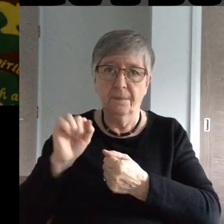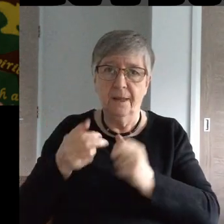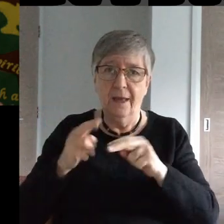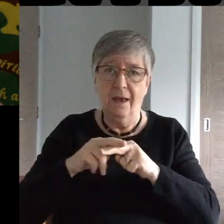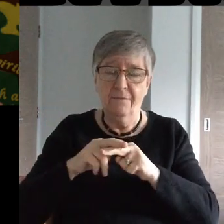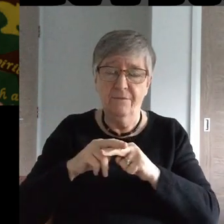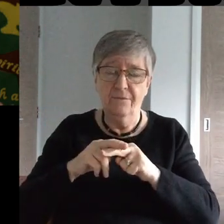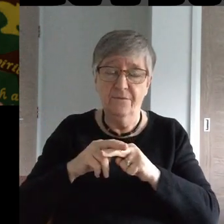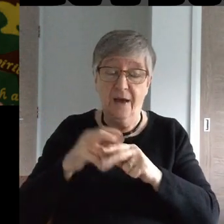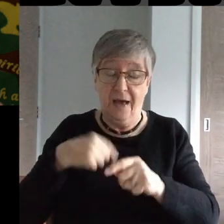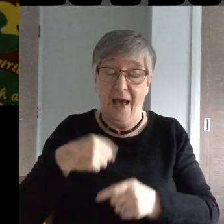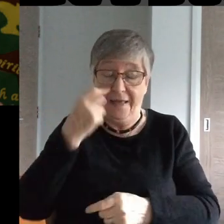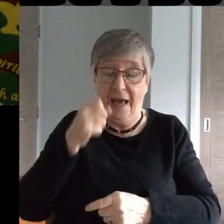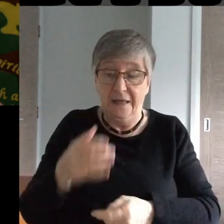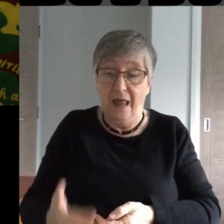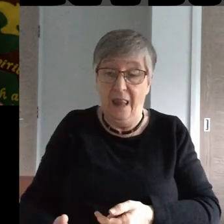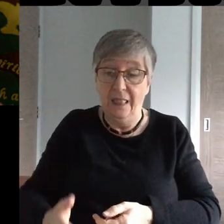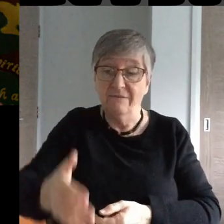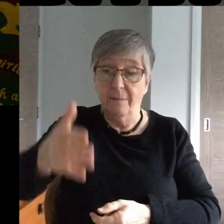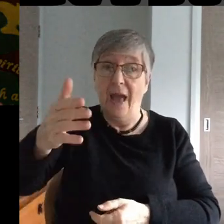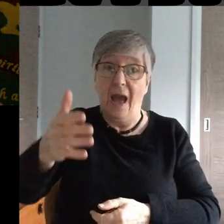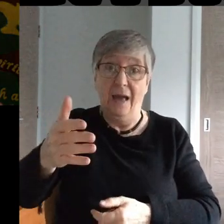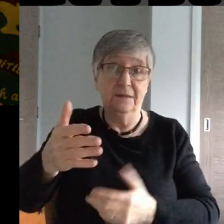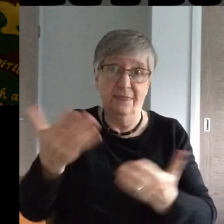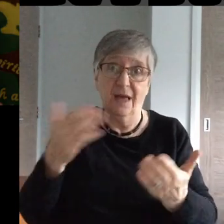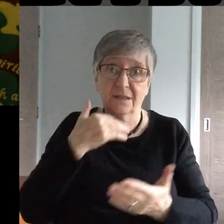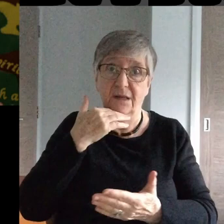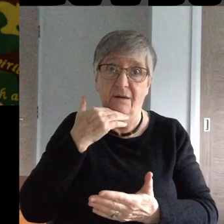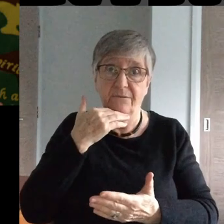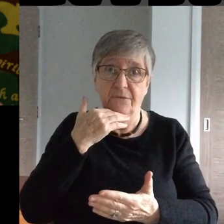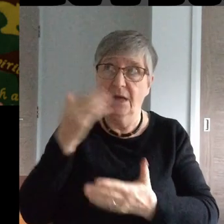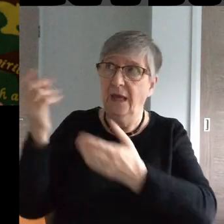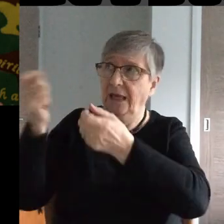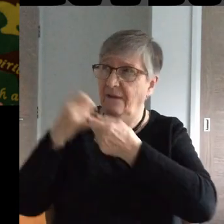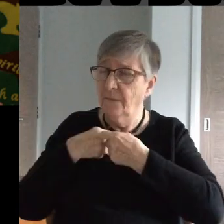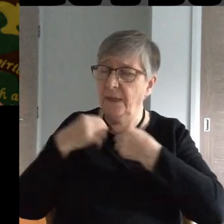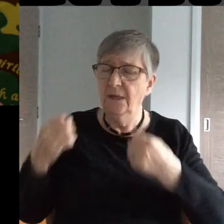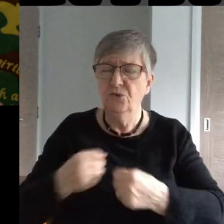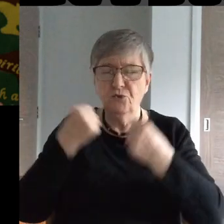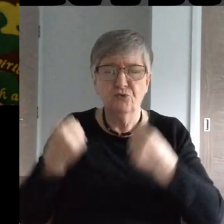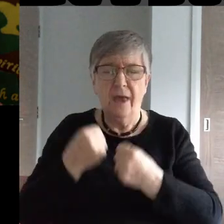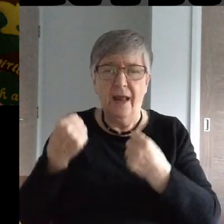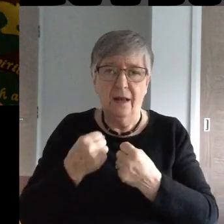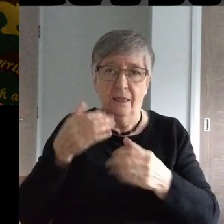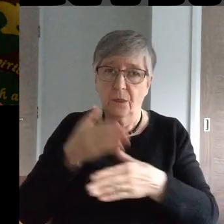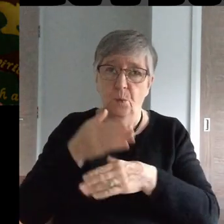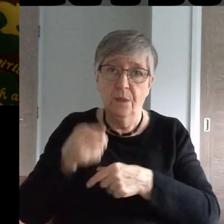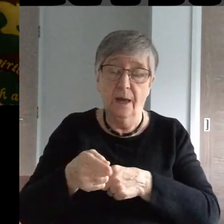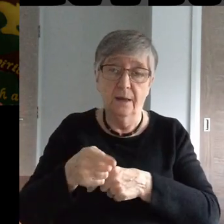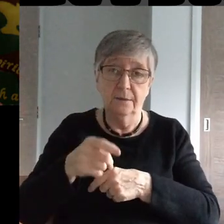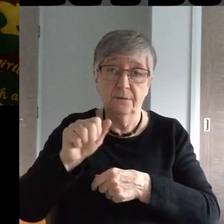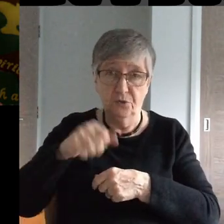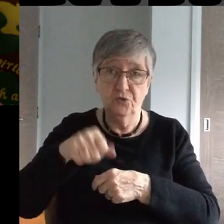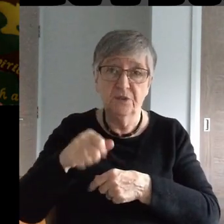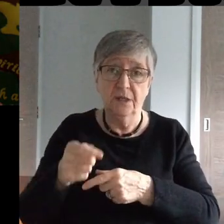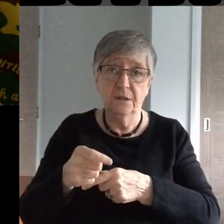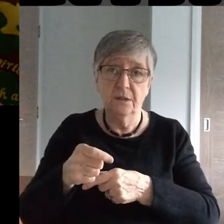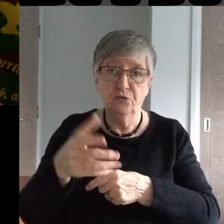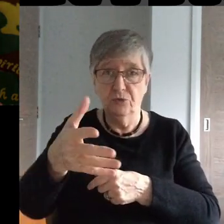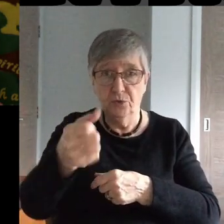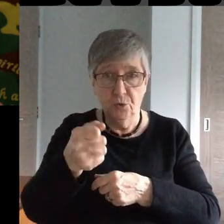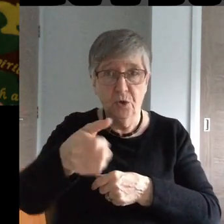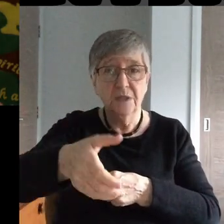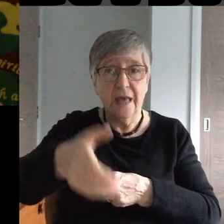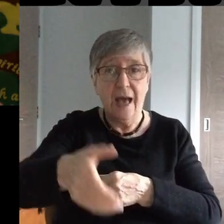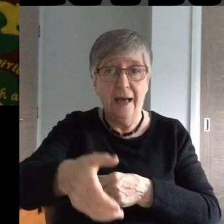If all I can do is lift my arm to shake this man's hand, give me the strength to do it," she said. And she did. She took his